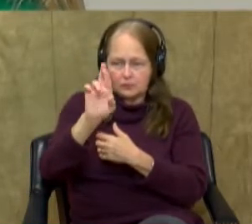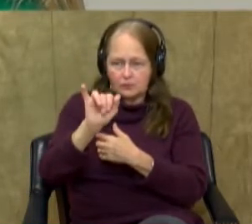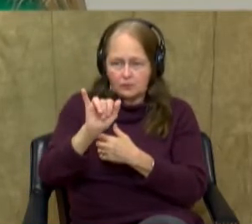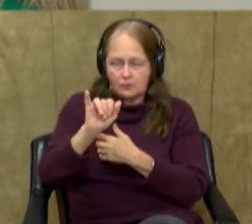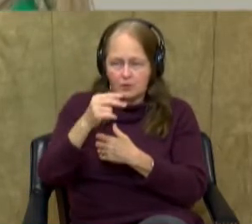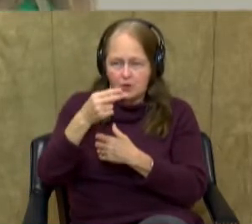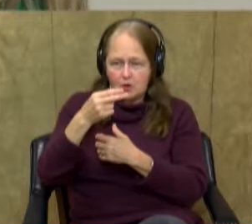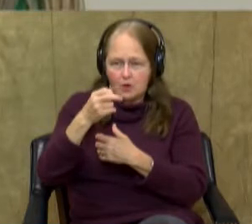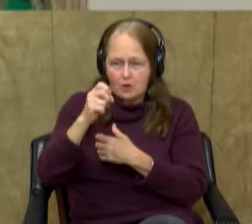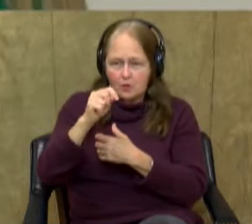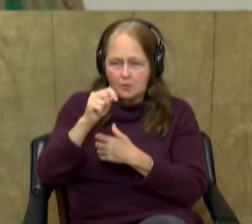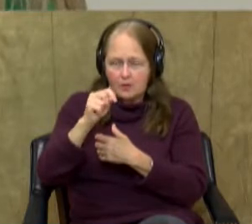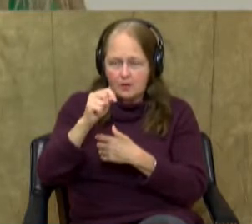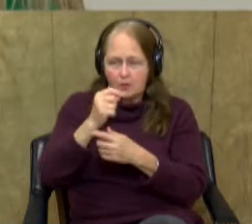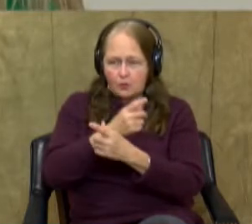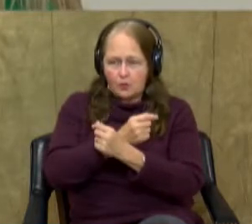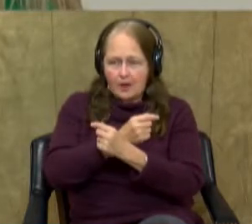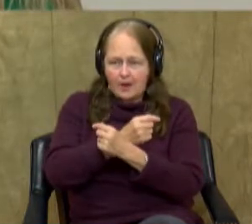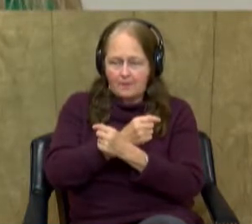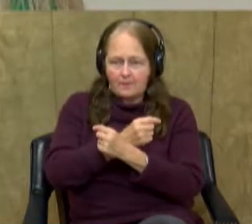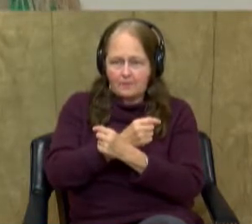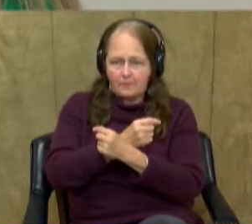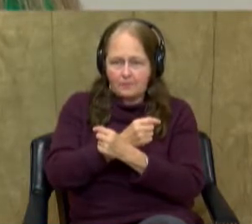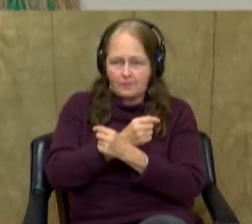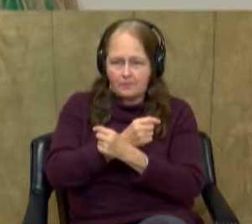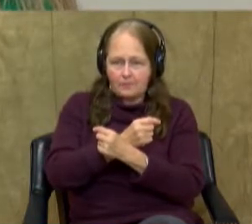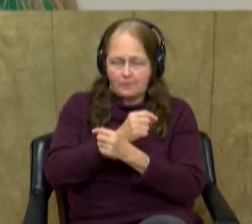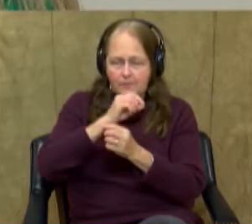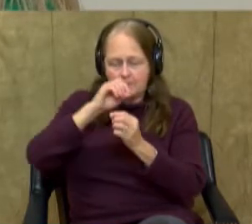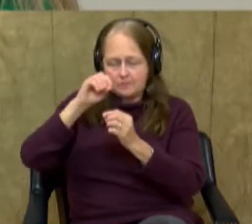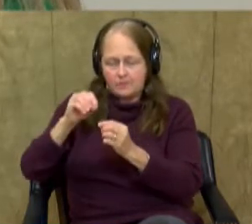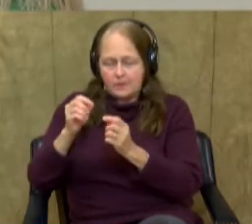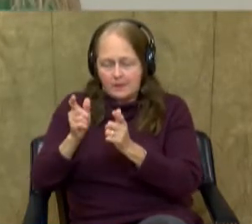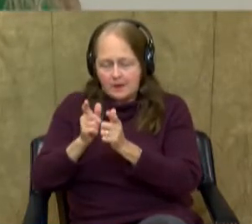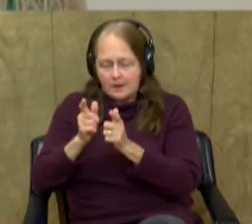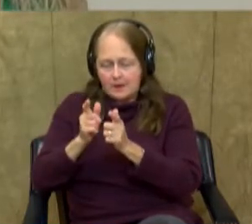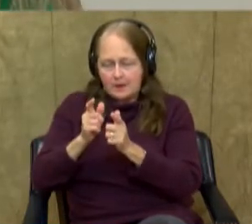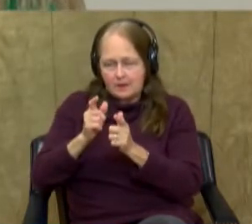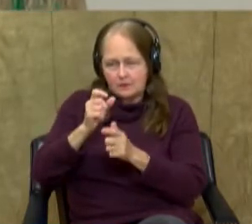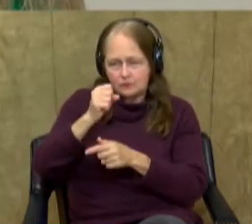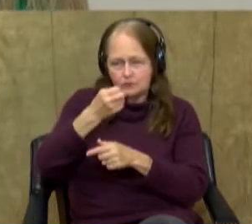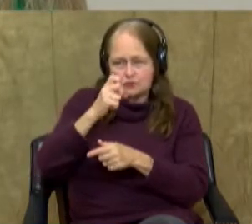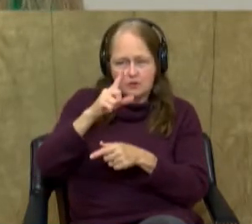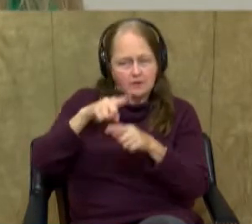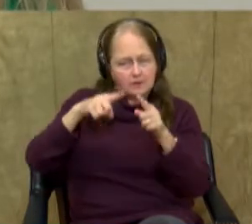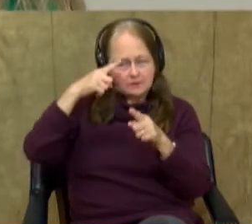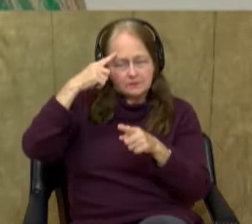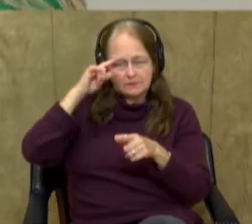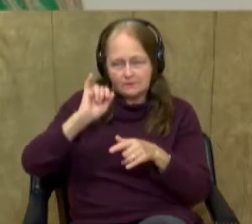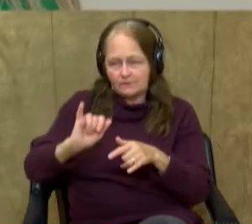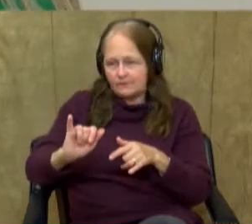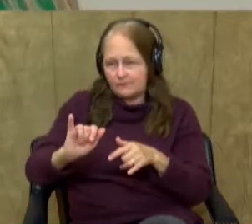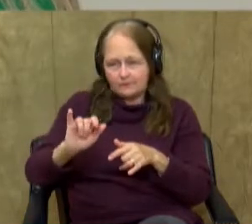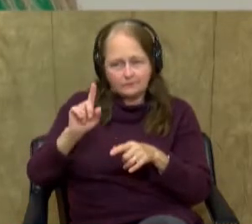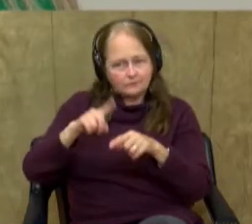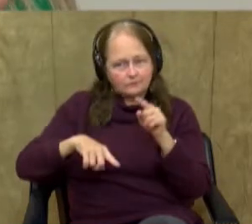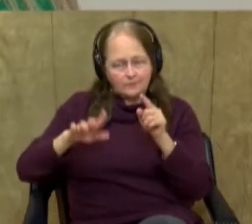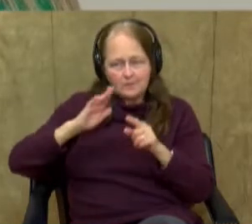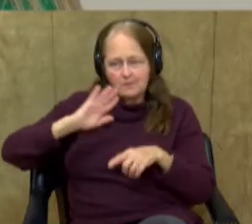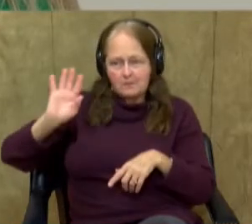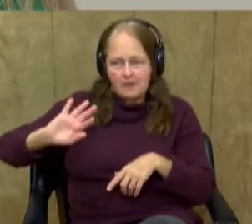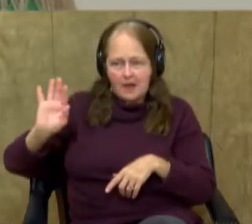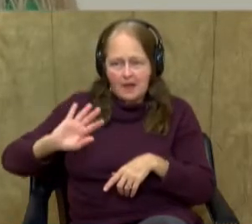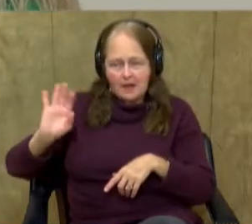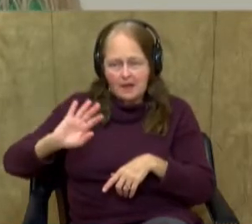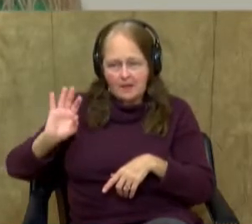stepped out and the little crab moved in. "Couldn't stay in that little shell forever," said Hermit Crab as he waved